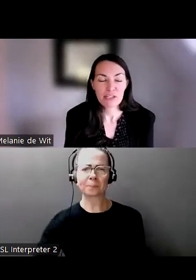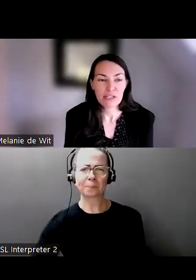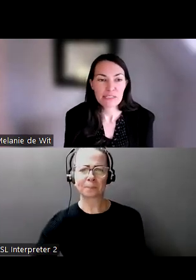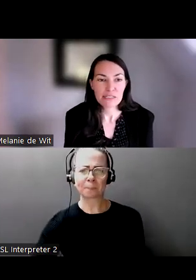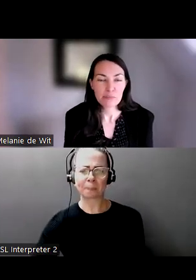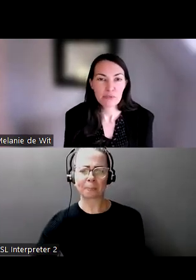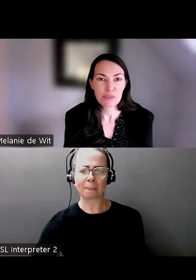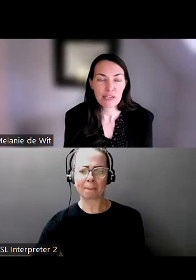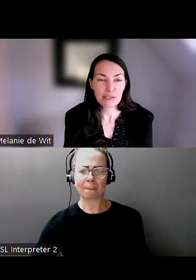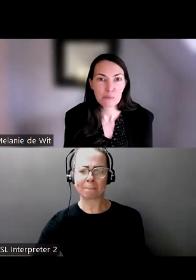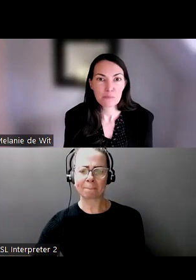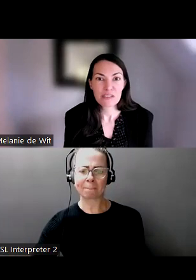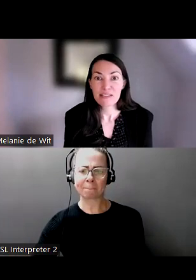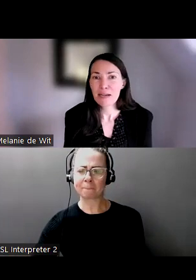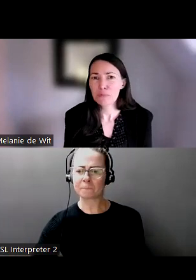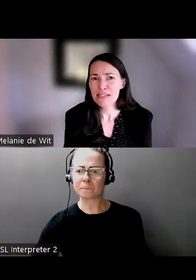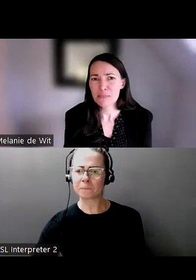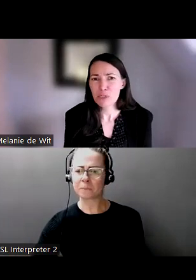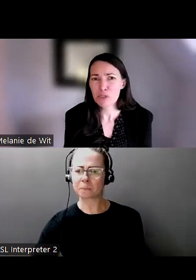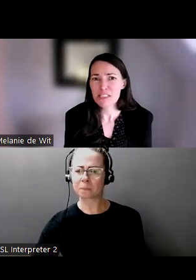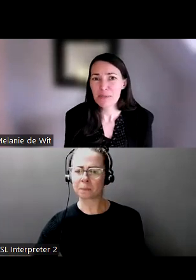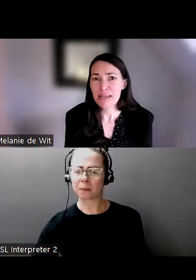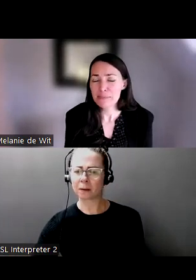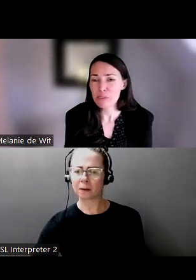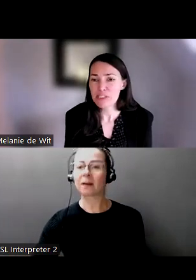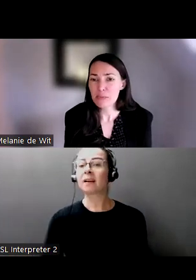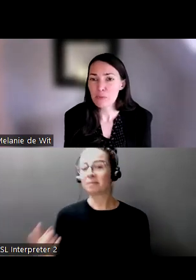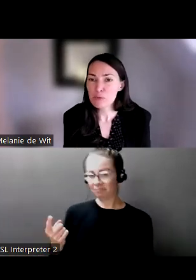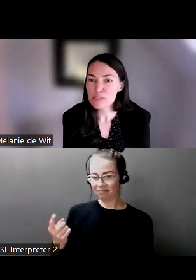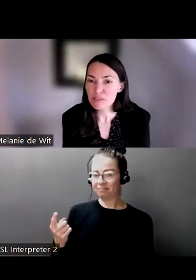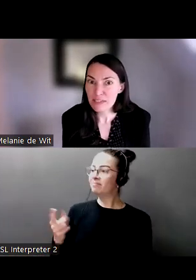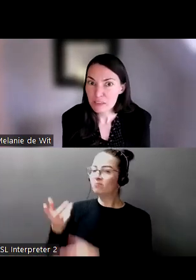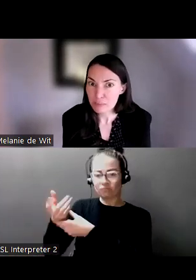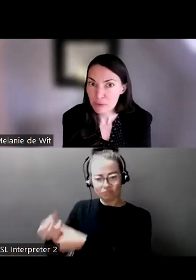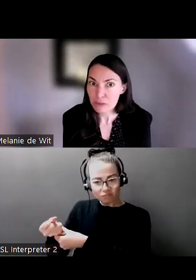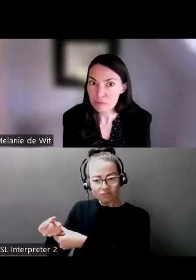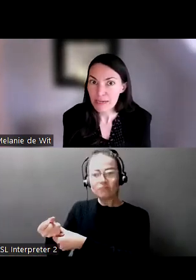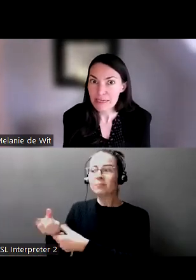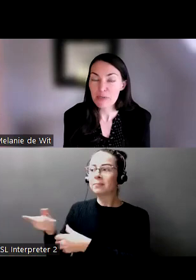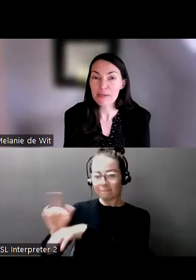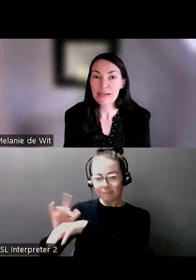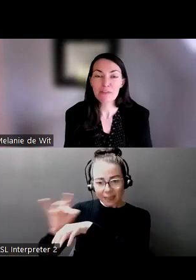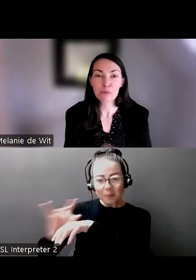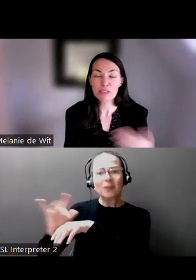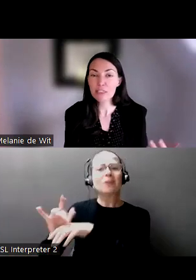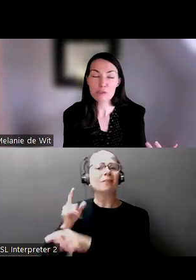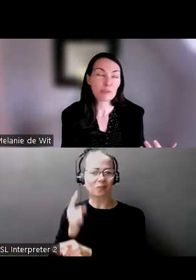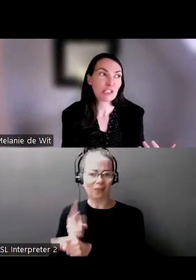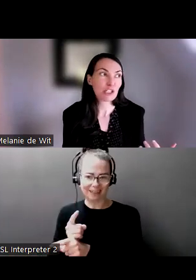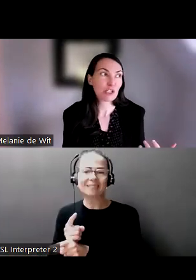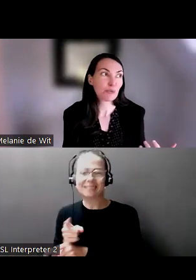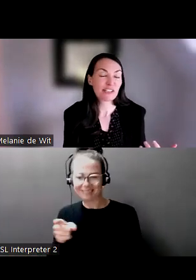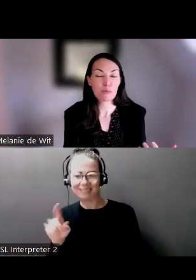Anyone have any ideas about that? Yeah, right. Someone who's dependable, someone who's available, right? We might have a really